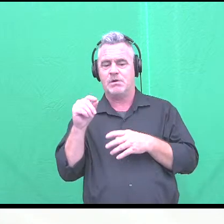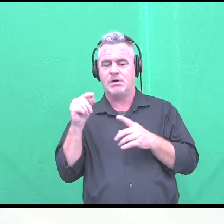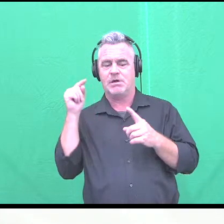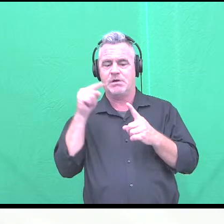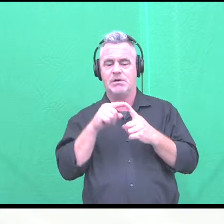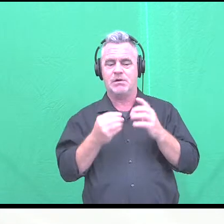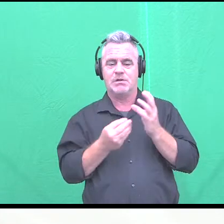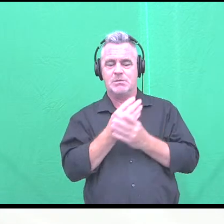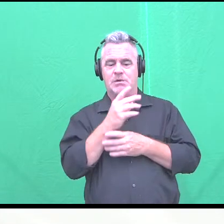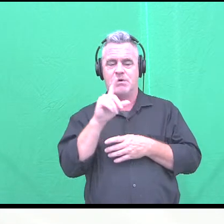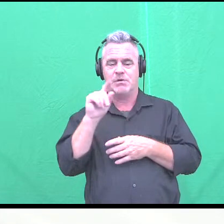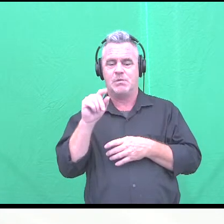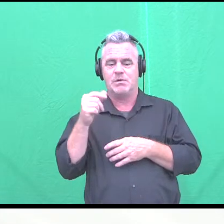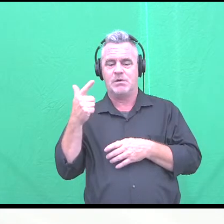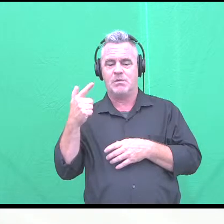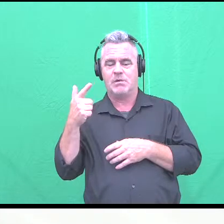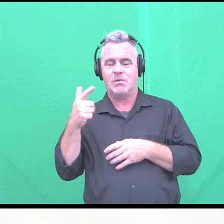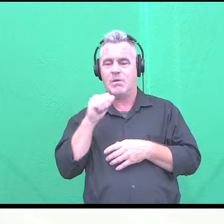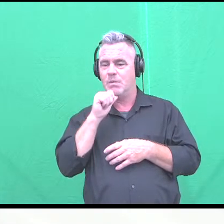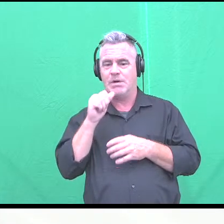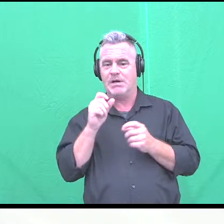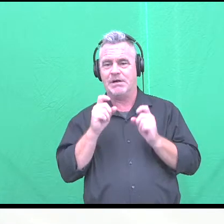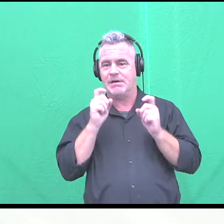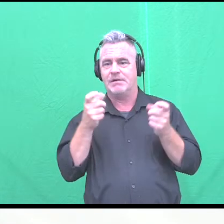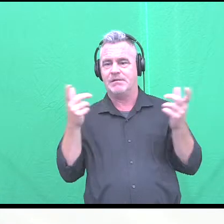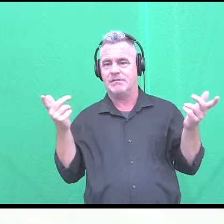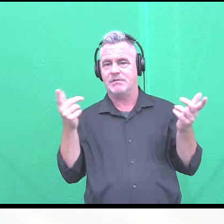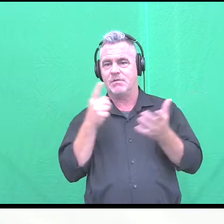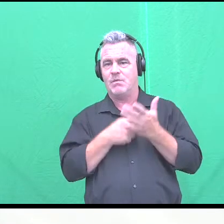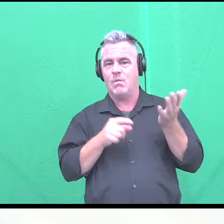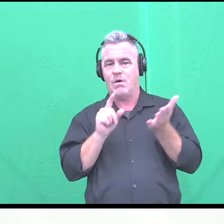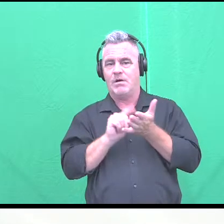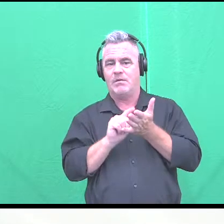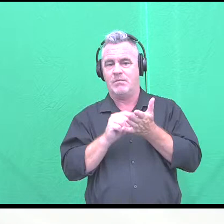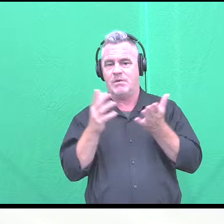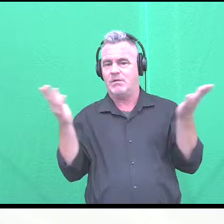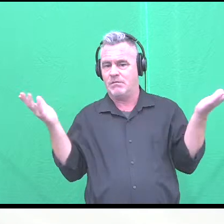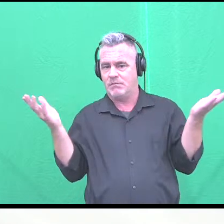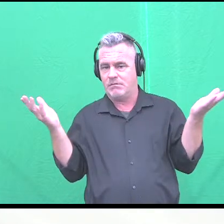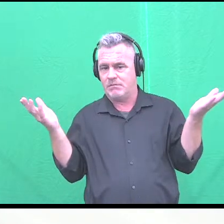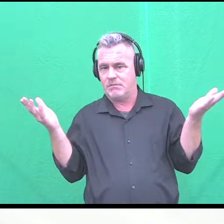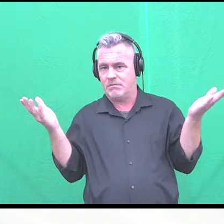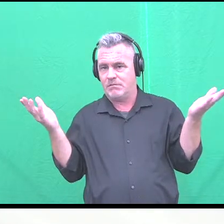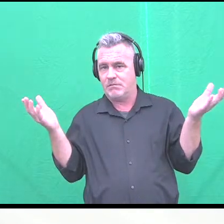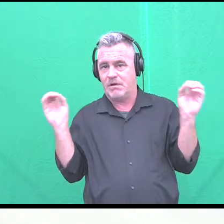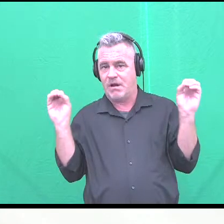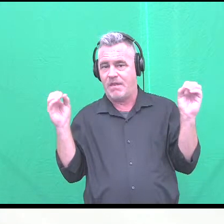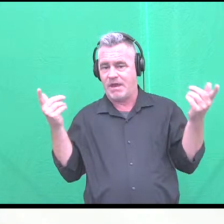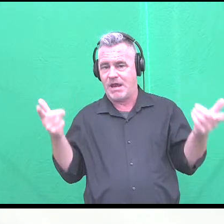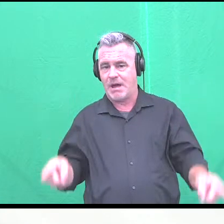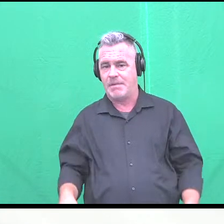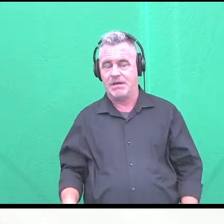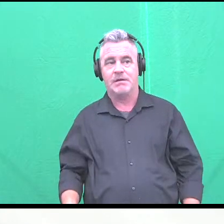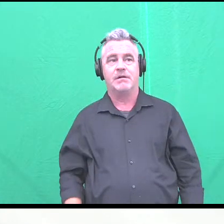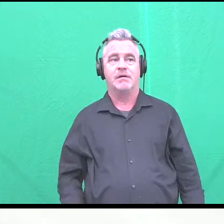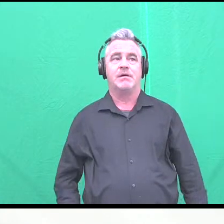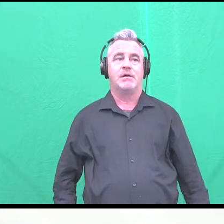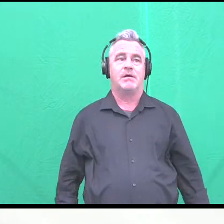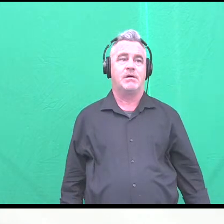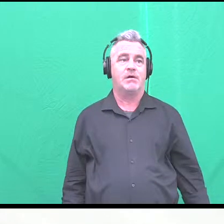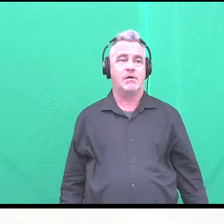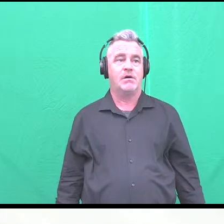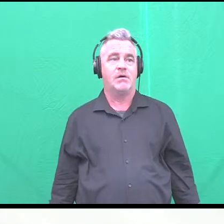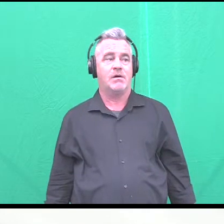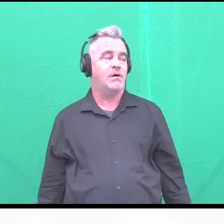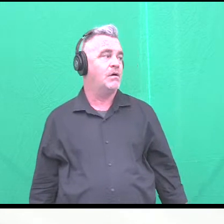2021, because frankly, what were we going to publish? I mean, that's the truth. And one of the key issues that we